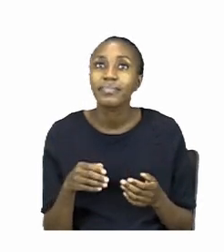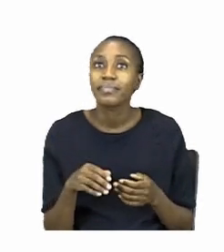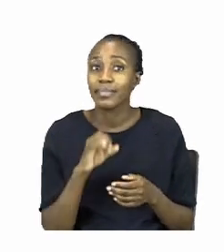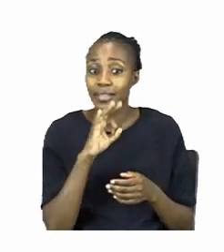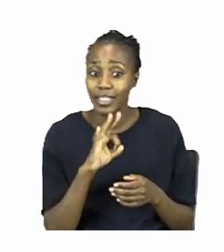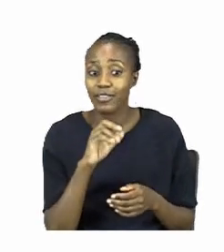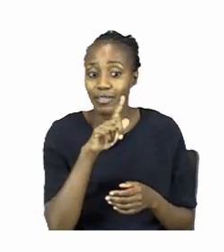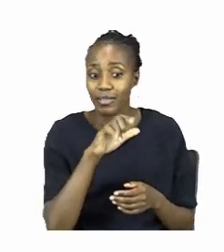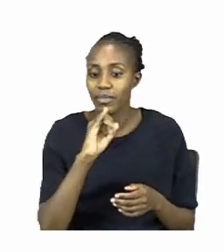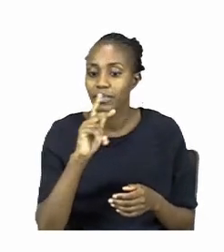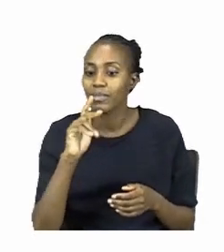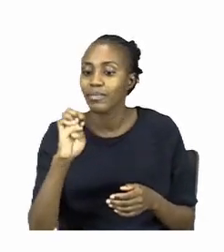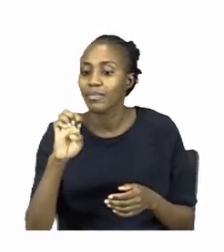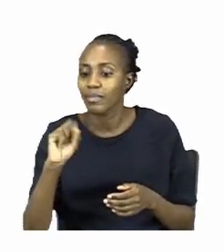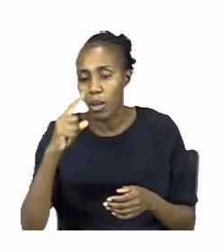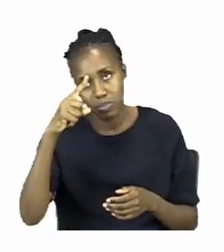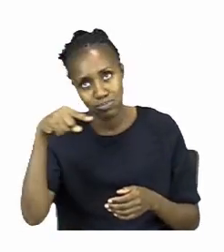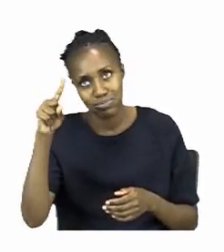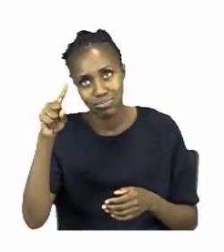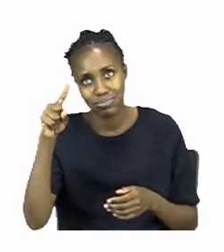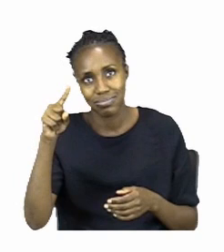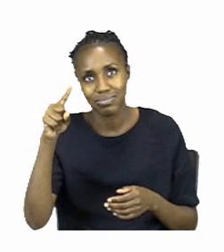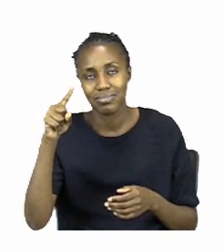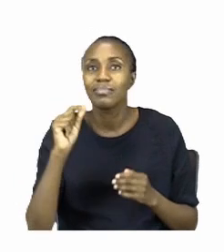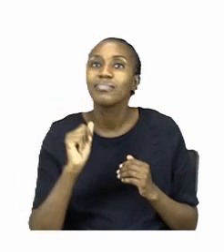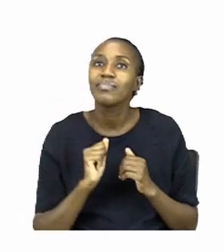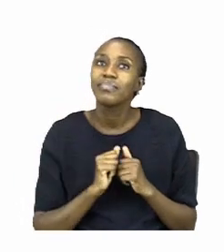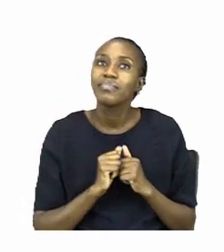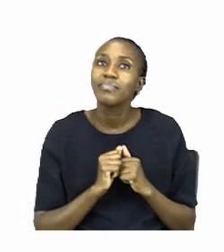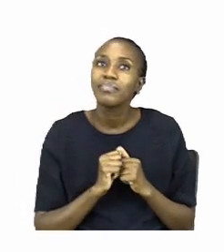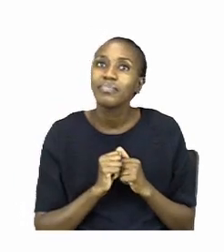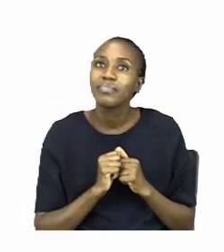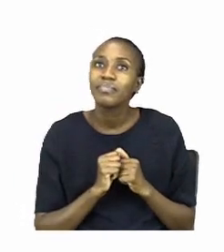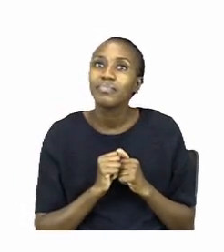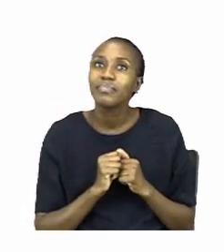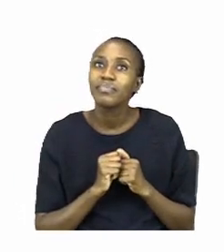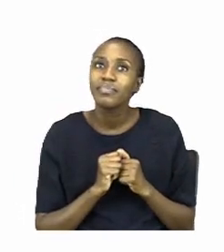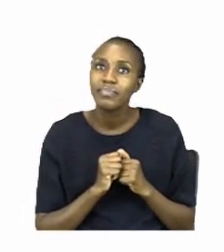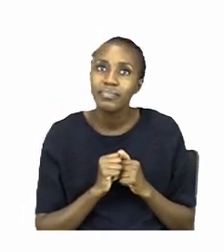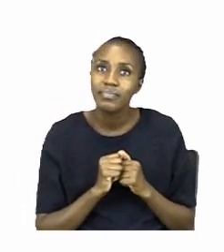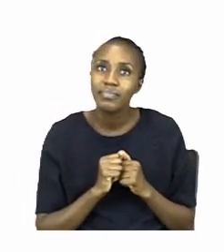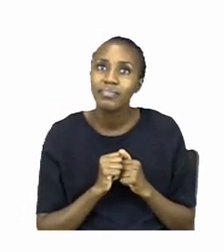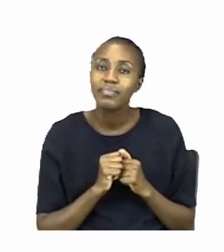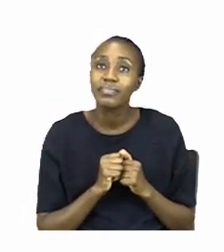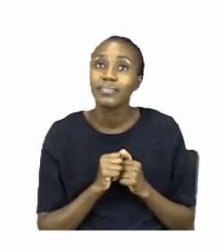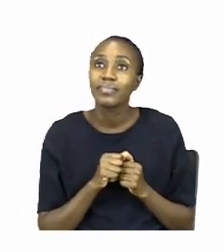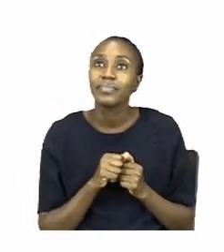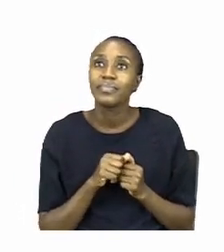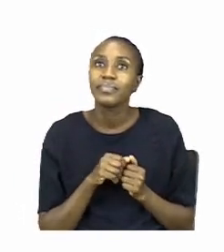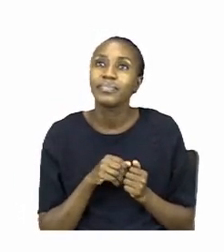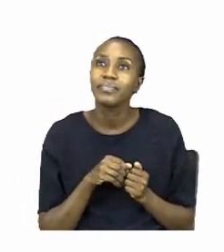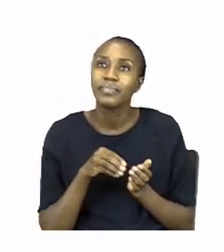girls, then you are absolutely correct. We will say the mouse